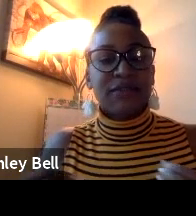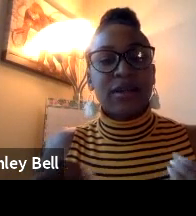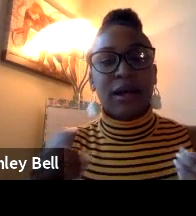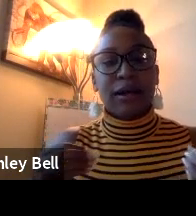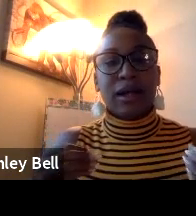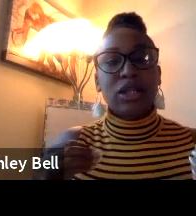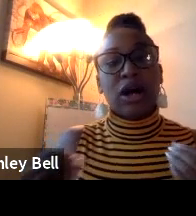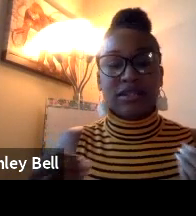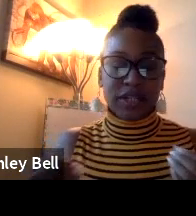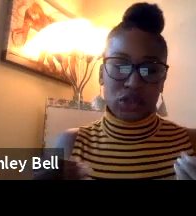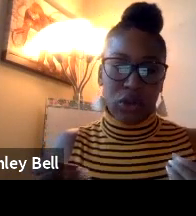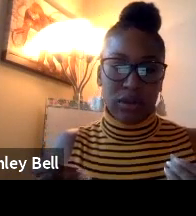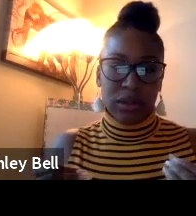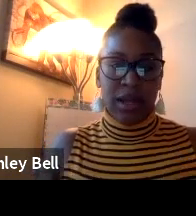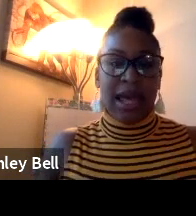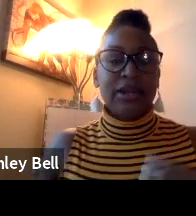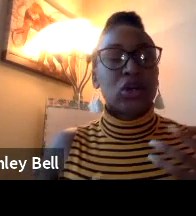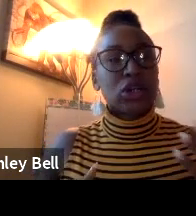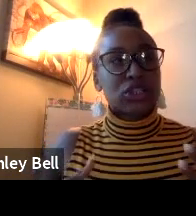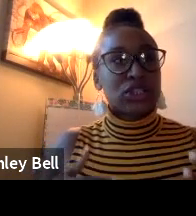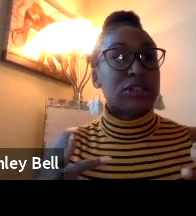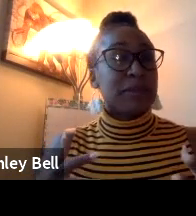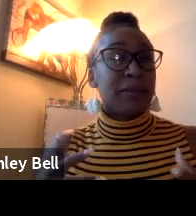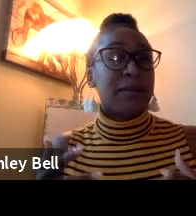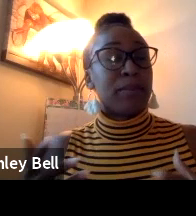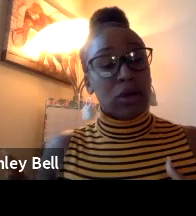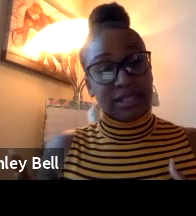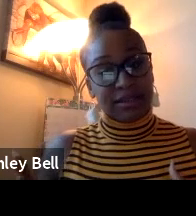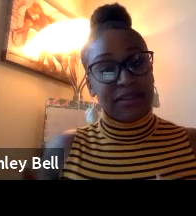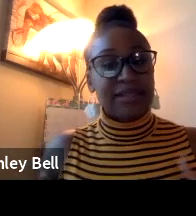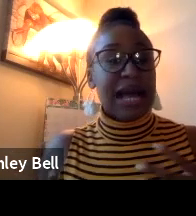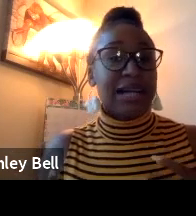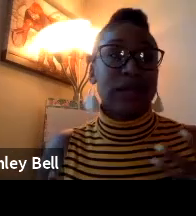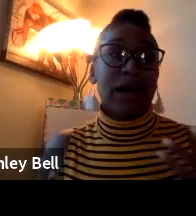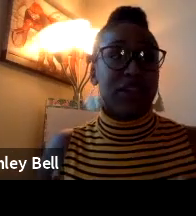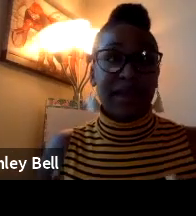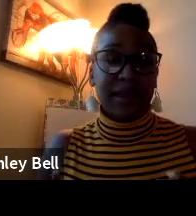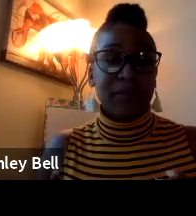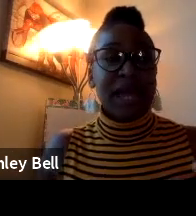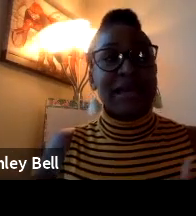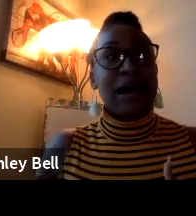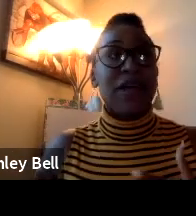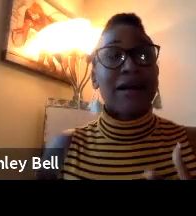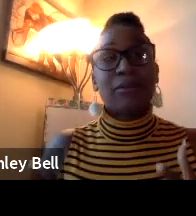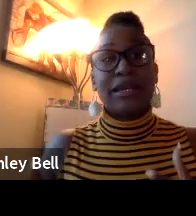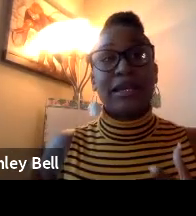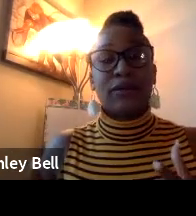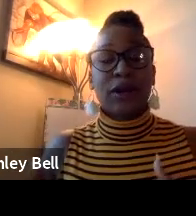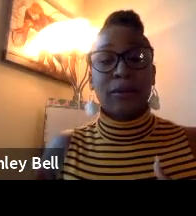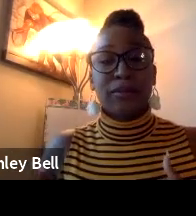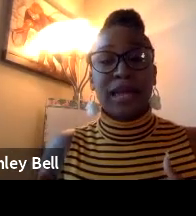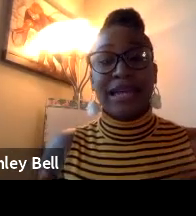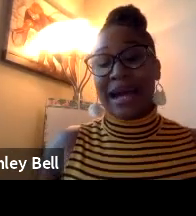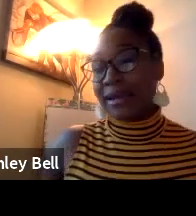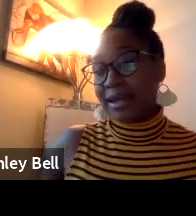starting to feel a loss of control and an urge to start to be a bit impulsive and to act without thinking. Now that could be